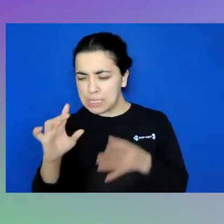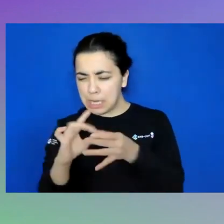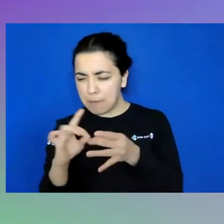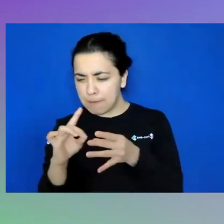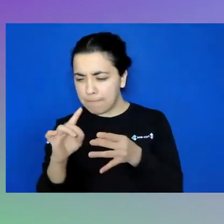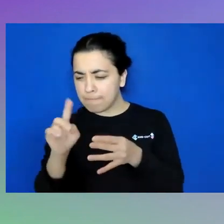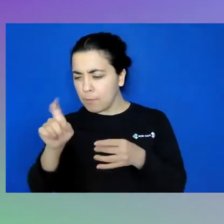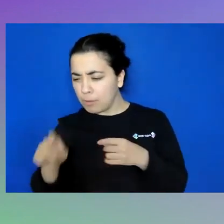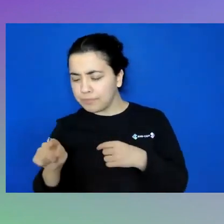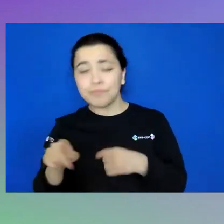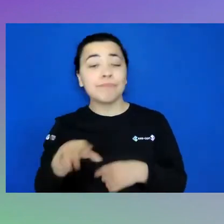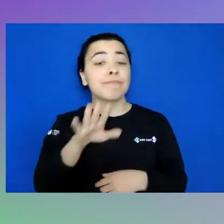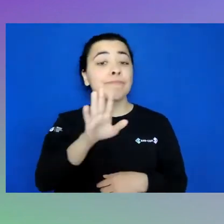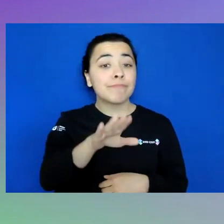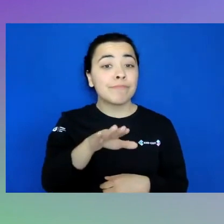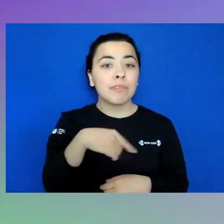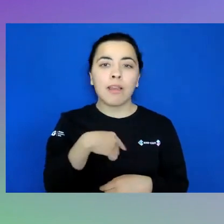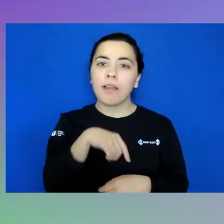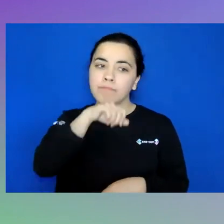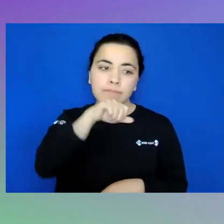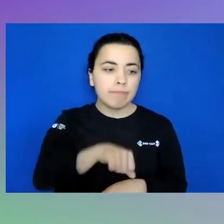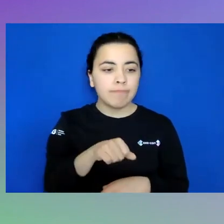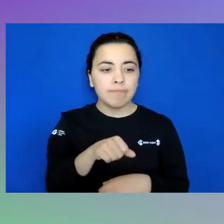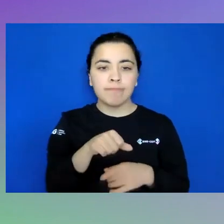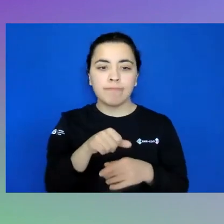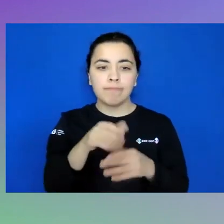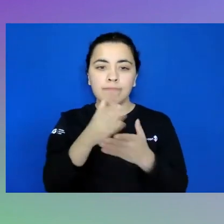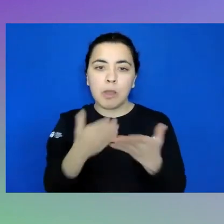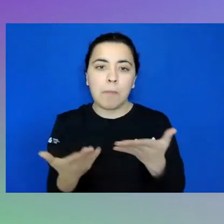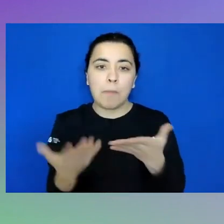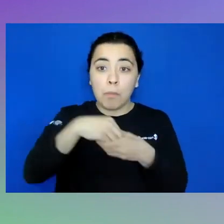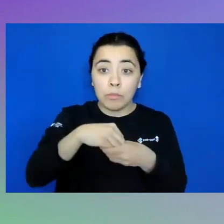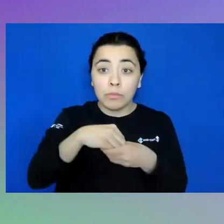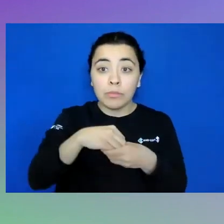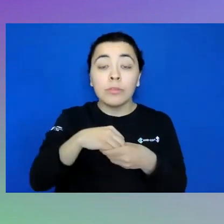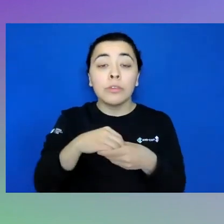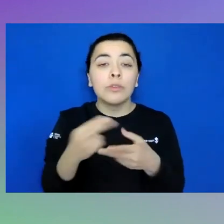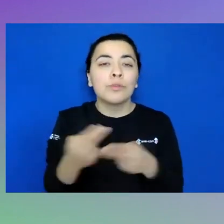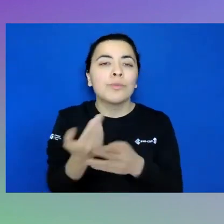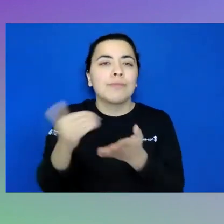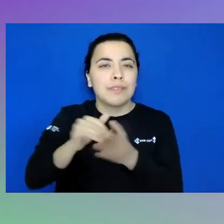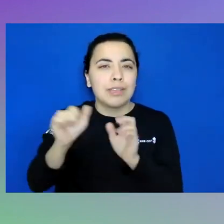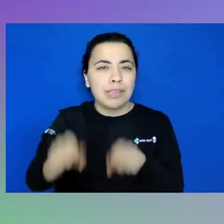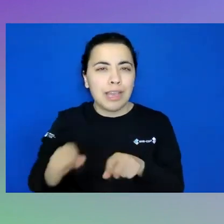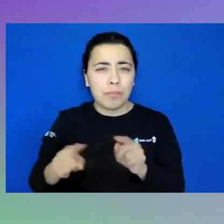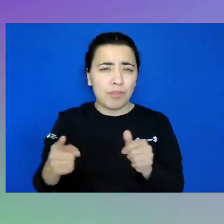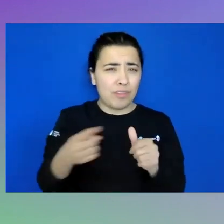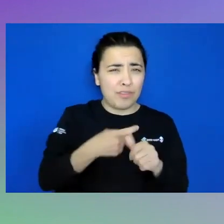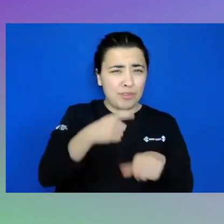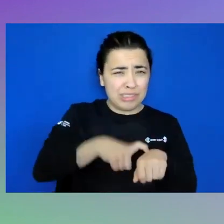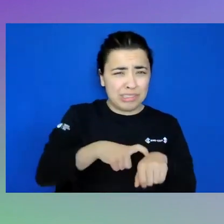reusable components, but if you don't make it right the first time, I'm coming for you.